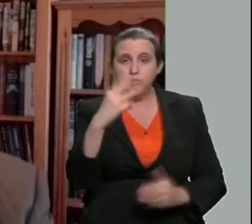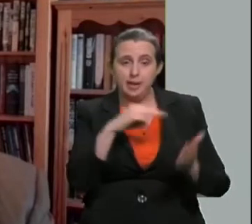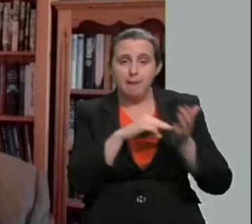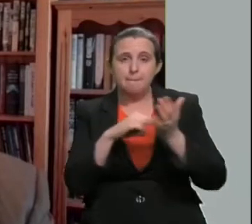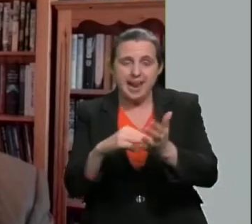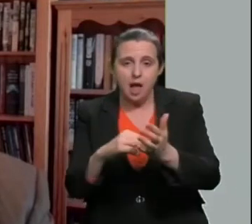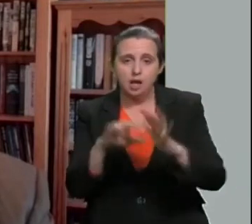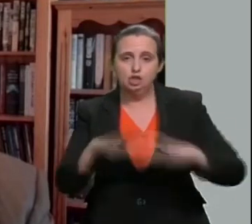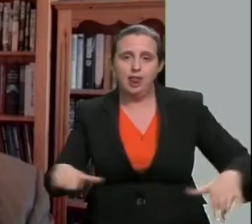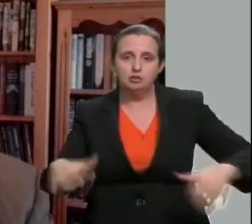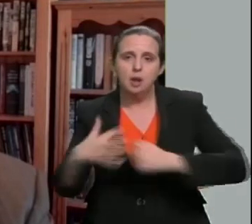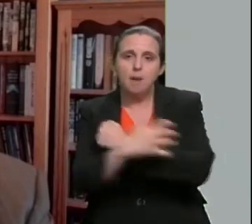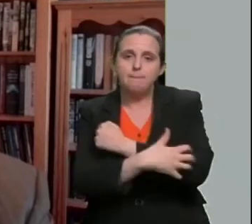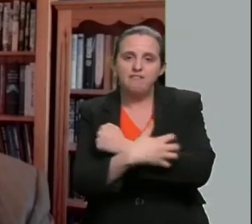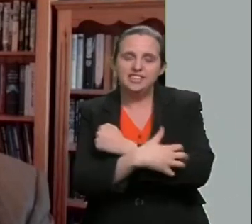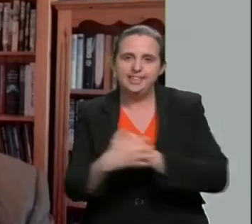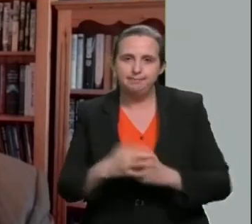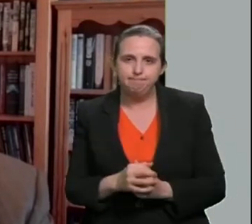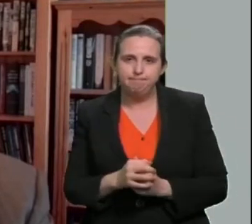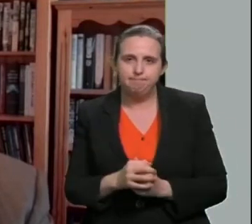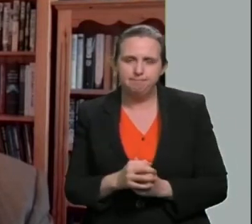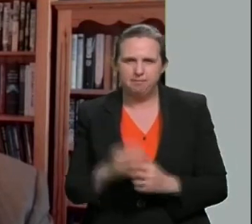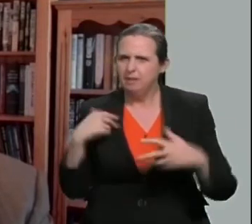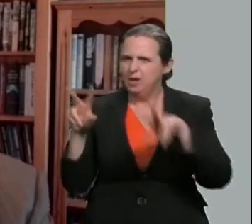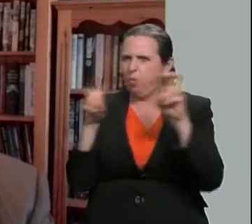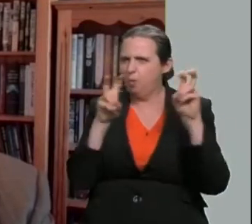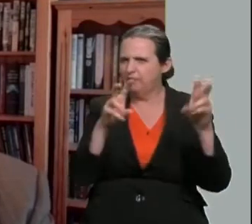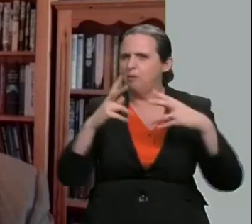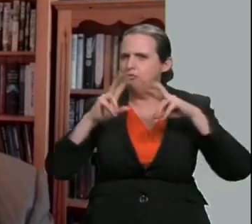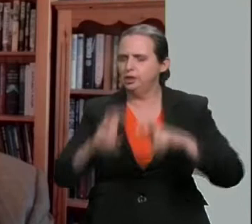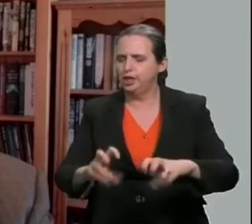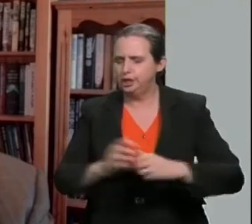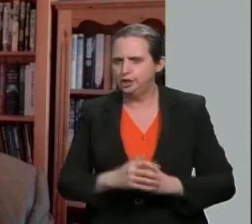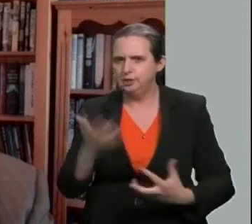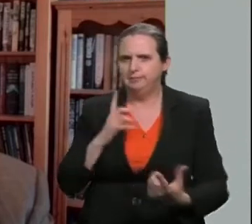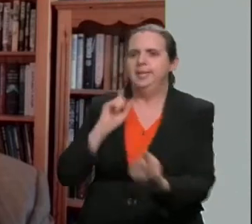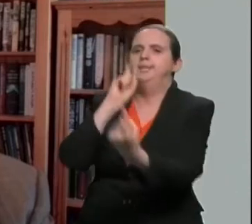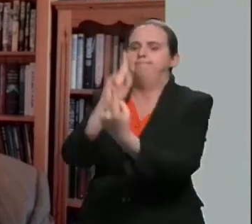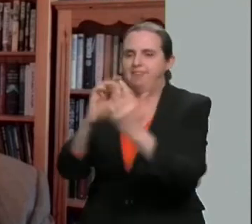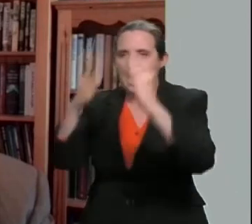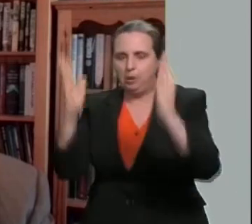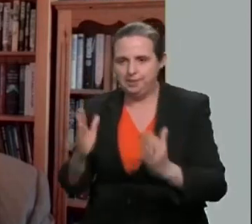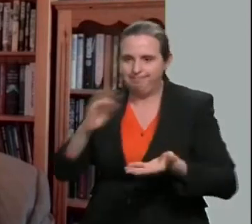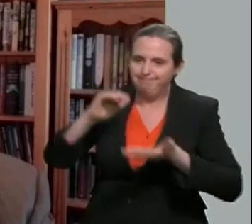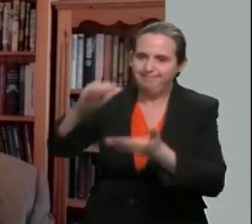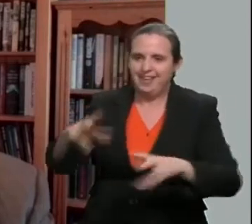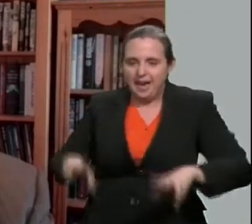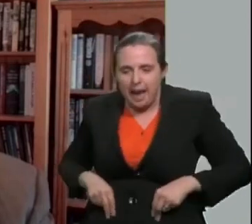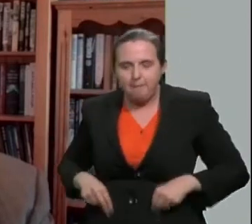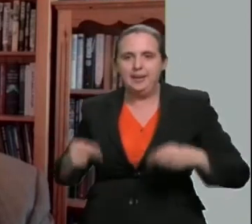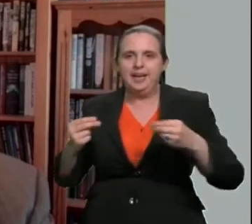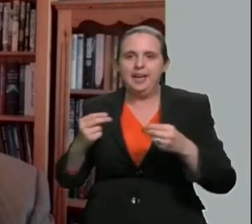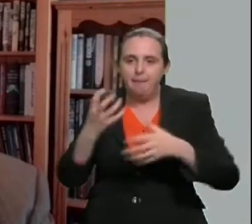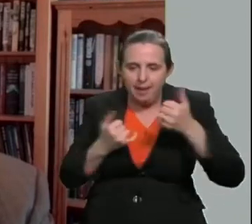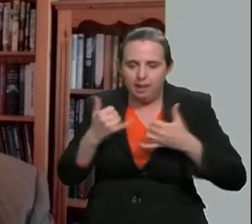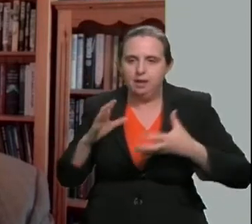her doorstep because I gave her nappies, wipes and winter clothes for her child. I went away with a lump in my throat." These are the words of